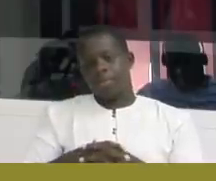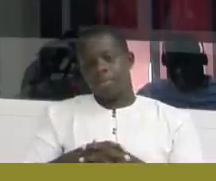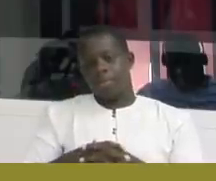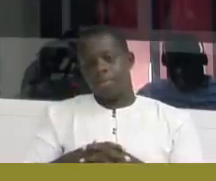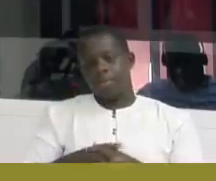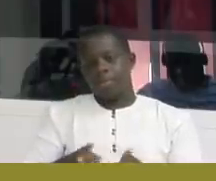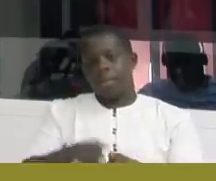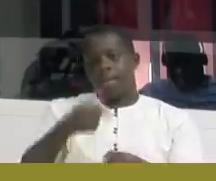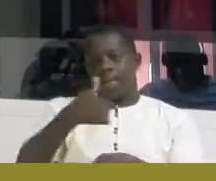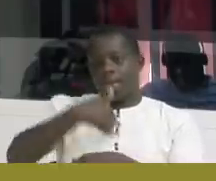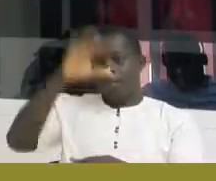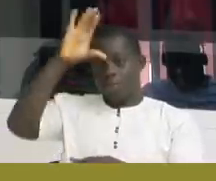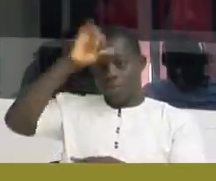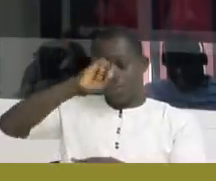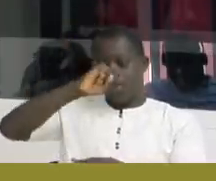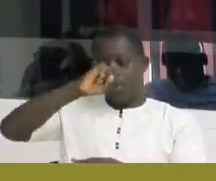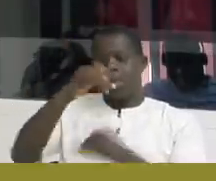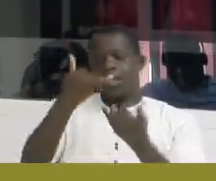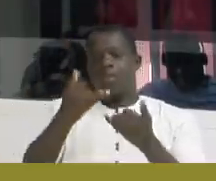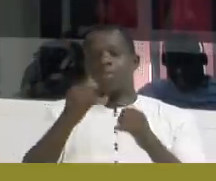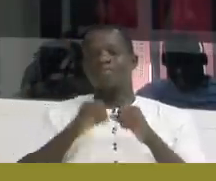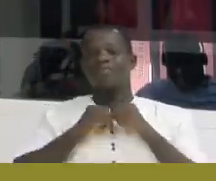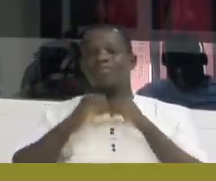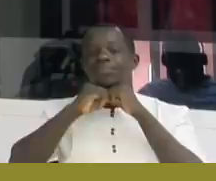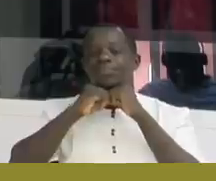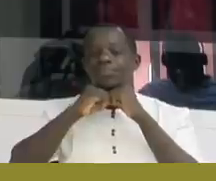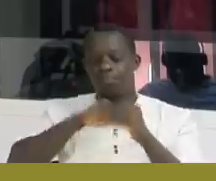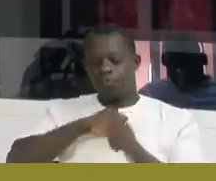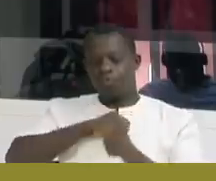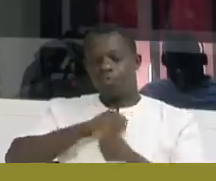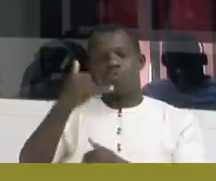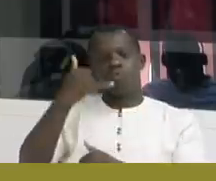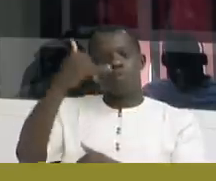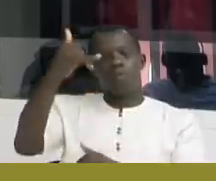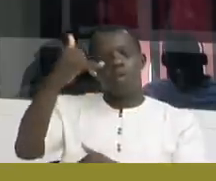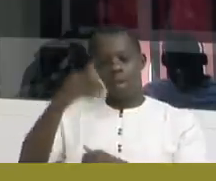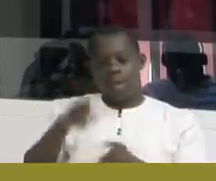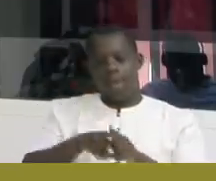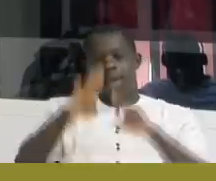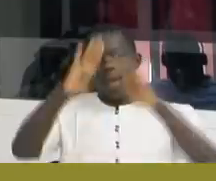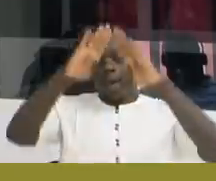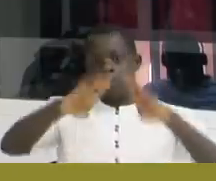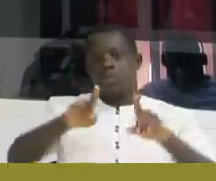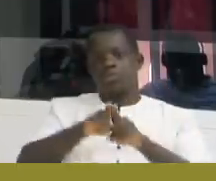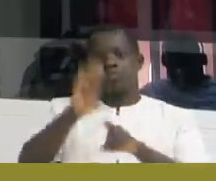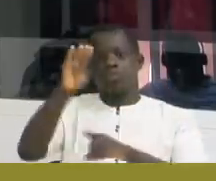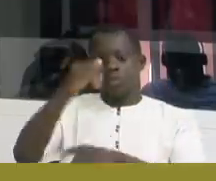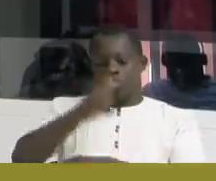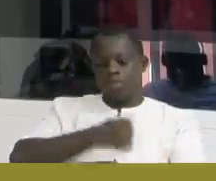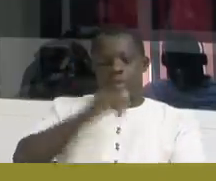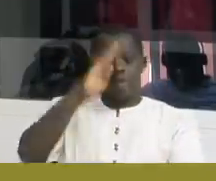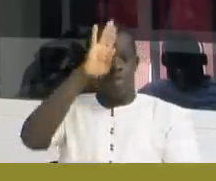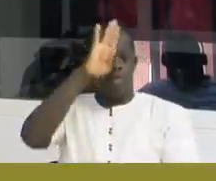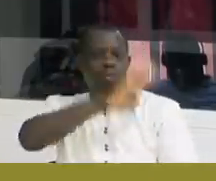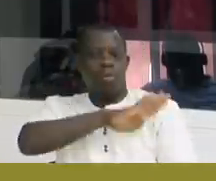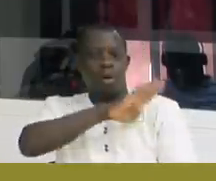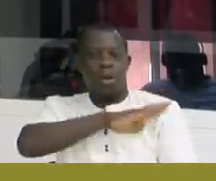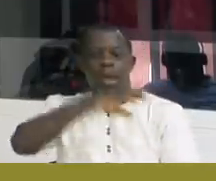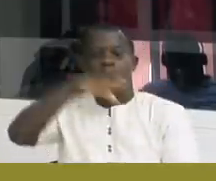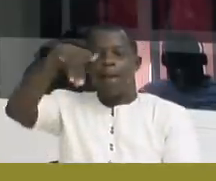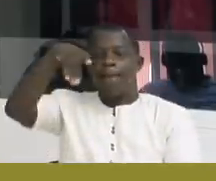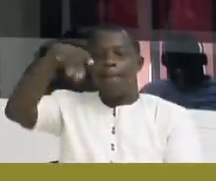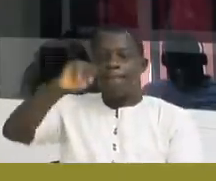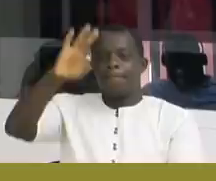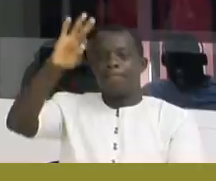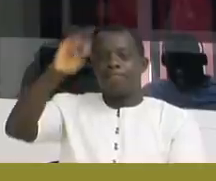I understand that he called the house and got my brother Peter, and he demanded the vehicle.